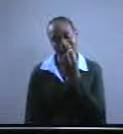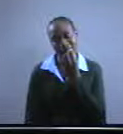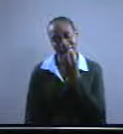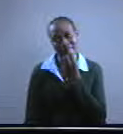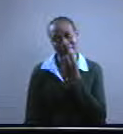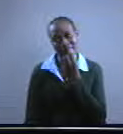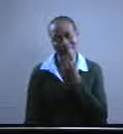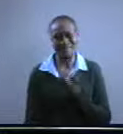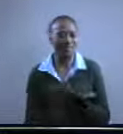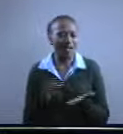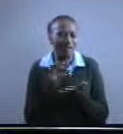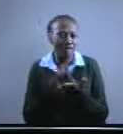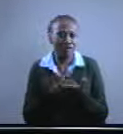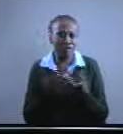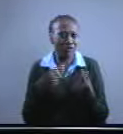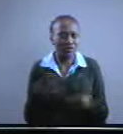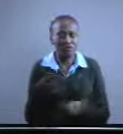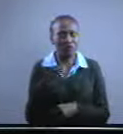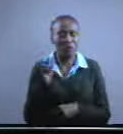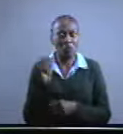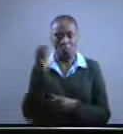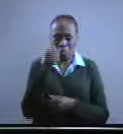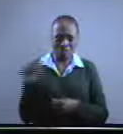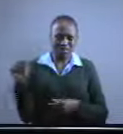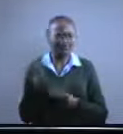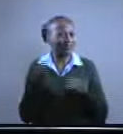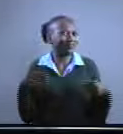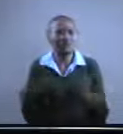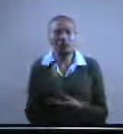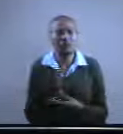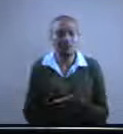You can't object to the vote. The vote has taken place.